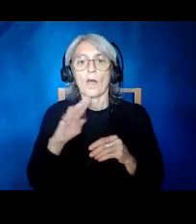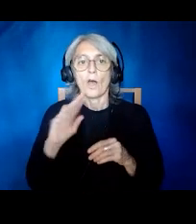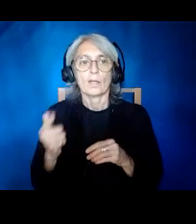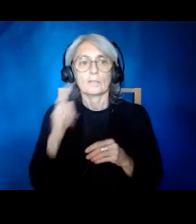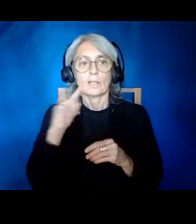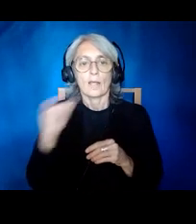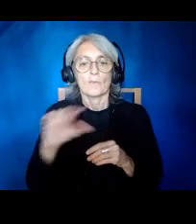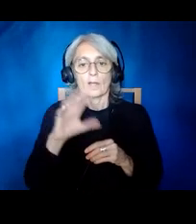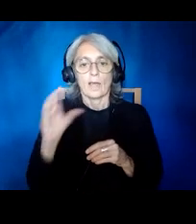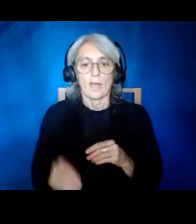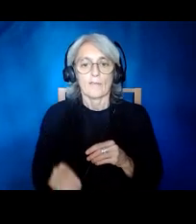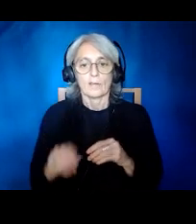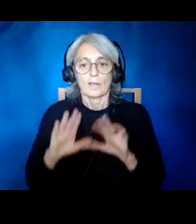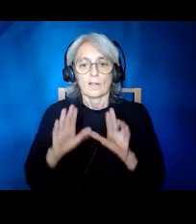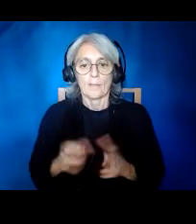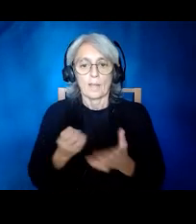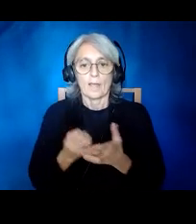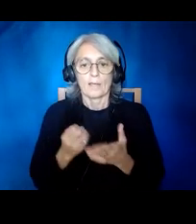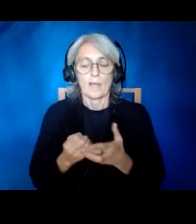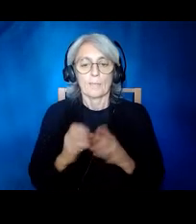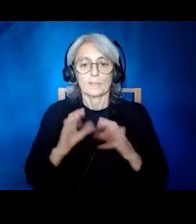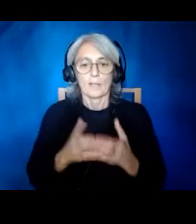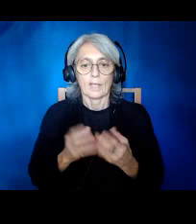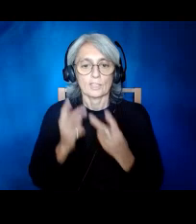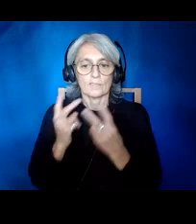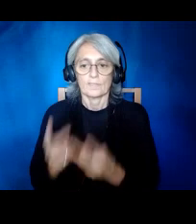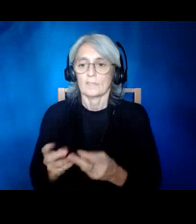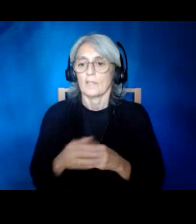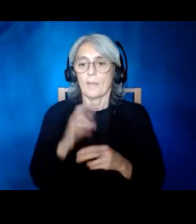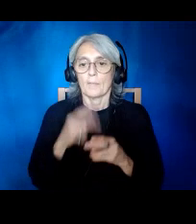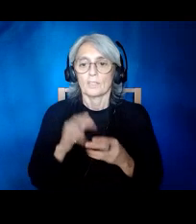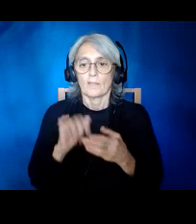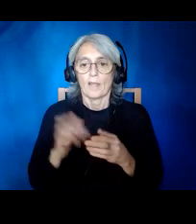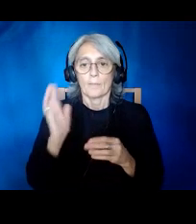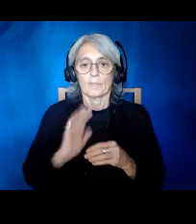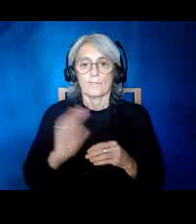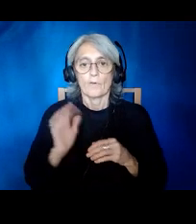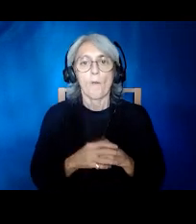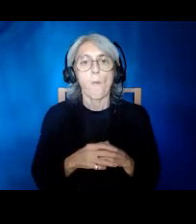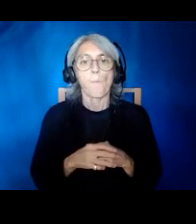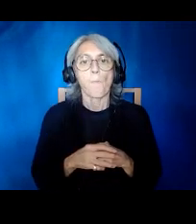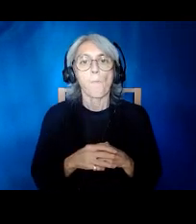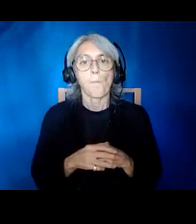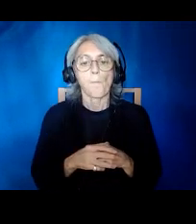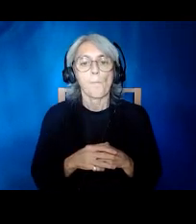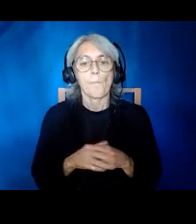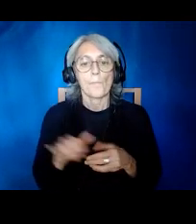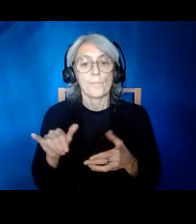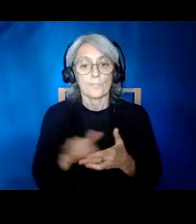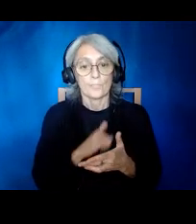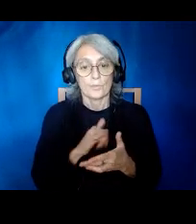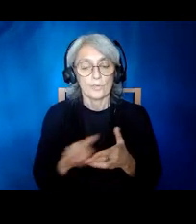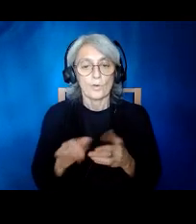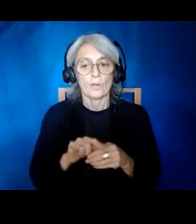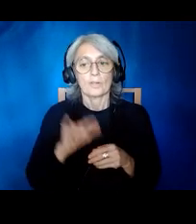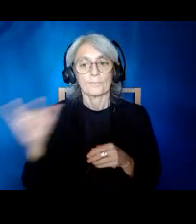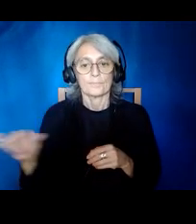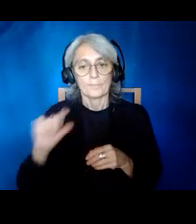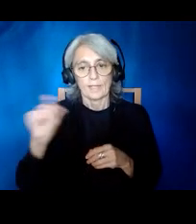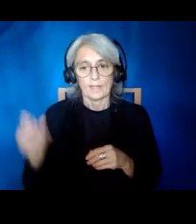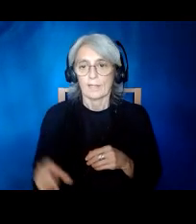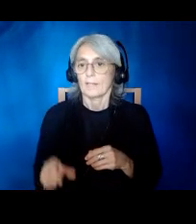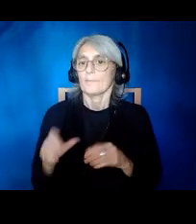California-Africa Climate and Economic Delegation visit, which I mentioned earlier. From New York, the Secretary continued on to Italy to join leaders